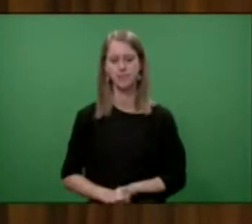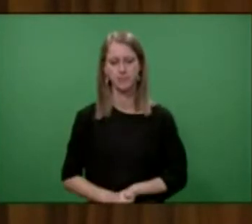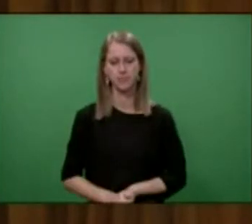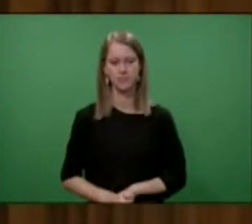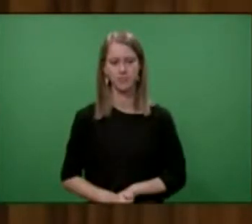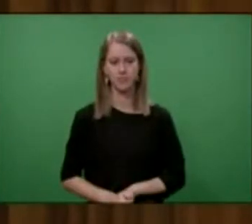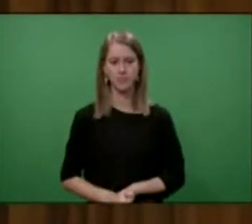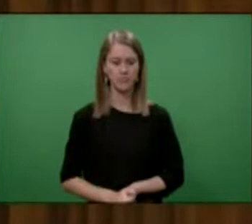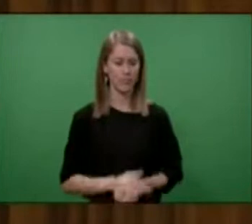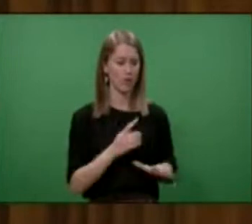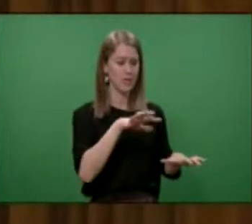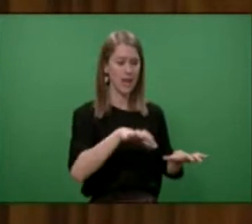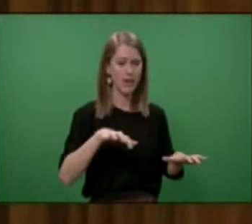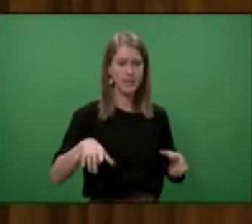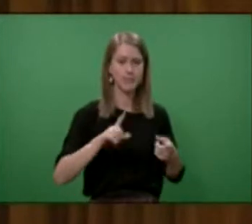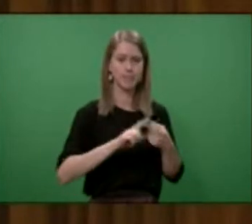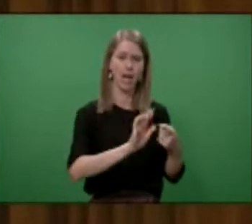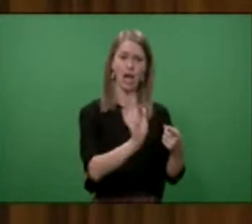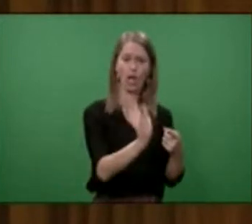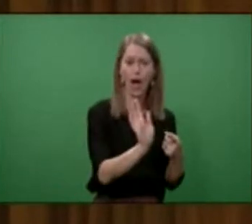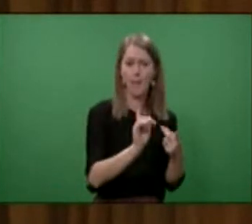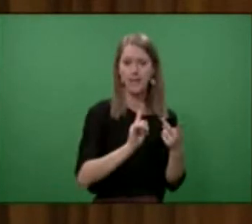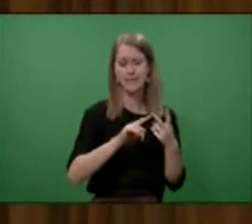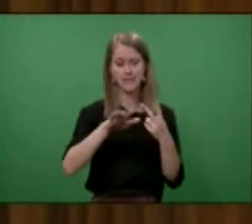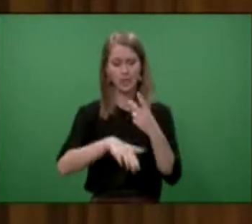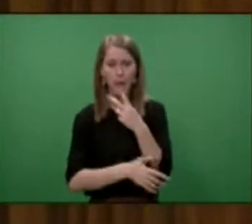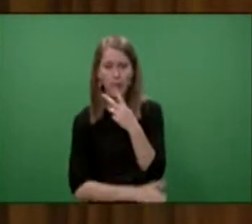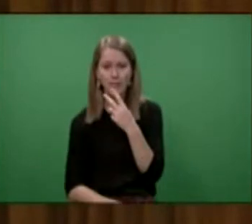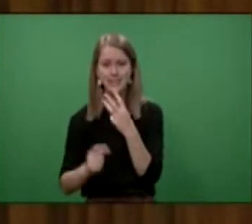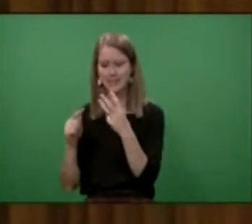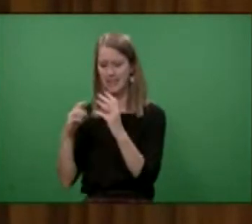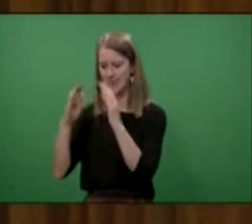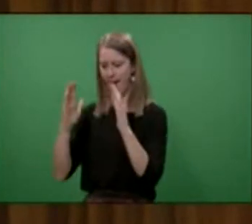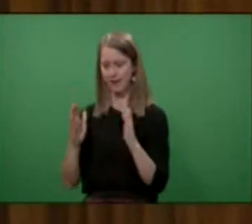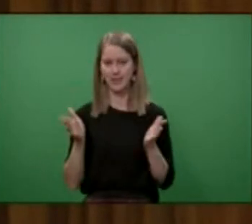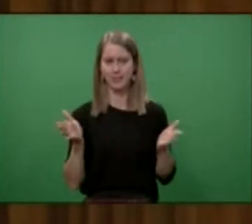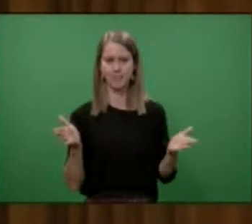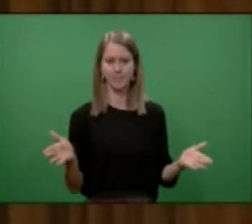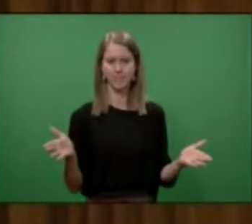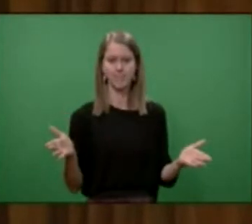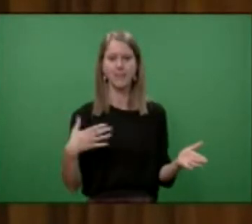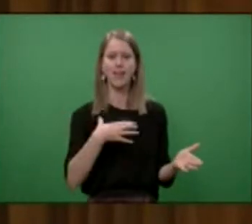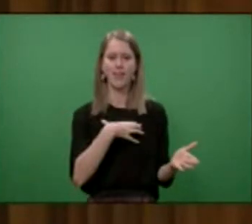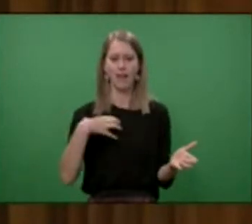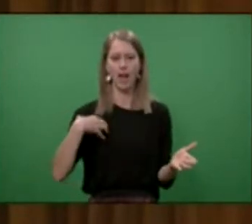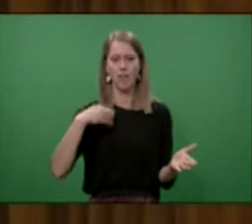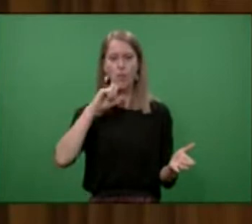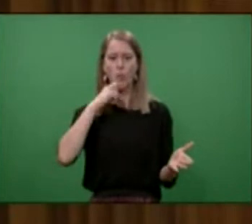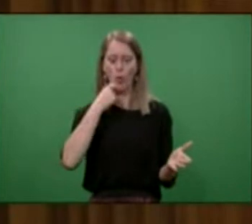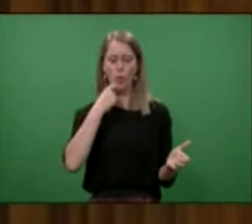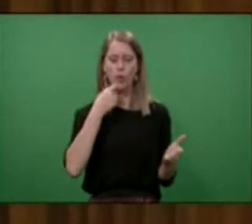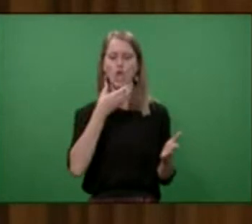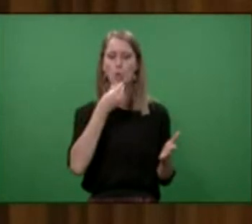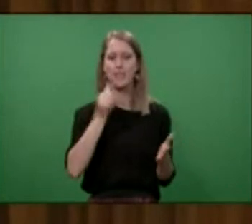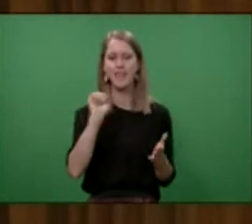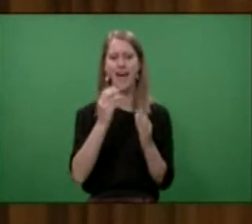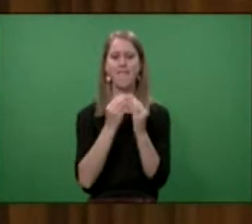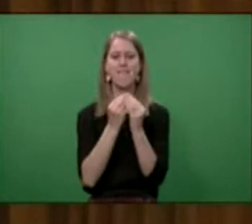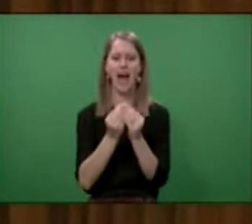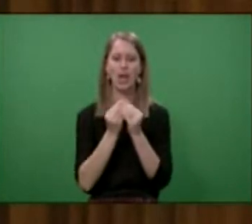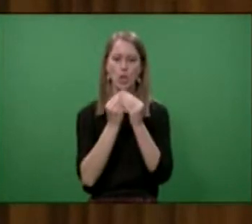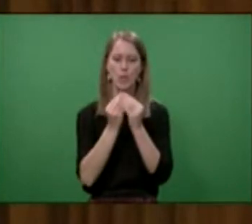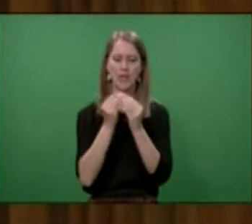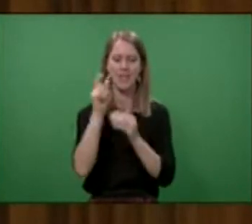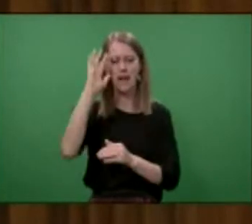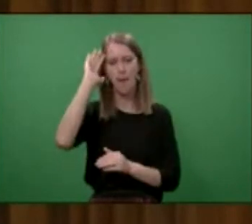In each of these areas, climate, child poverty, and housing, the government will be guided by its values and by its